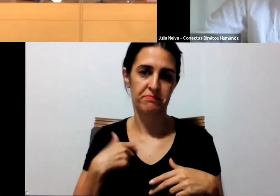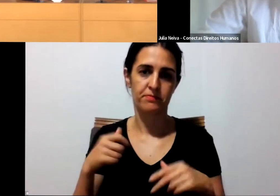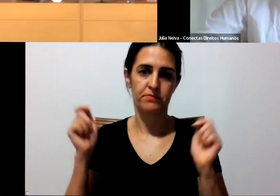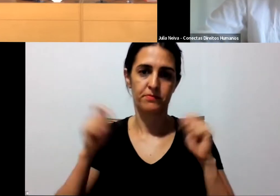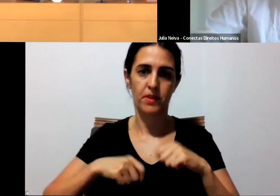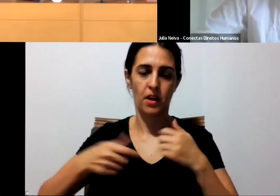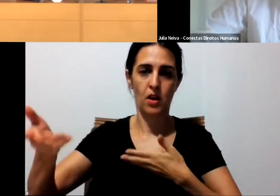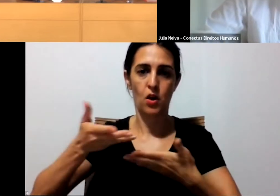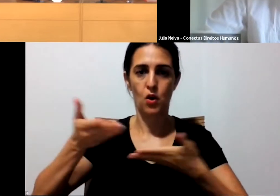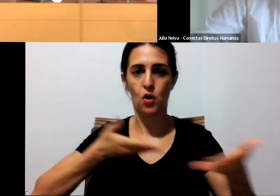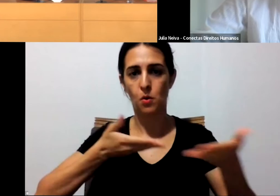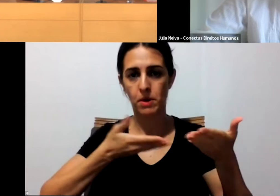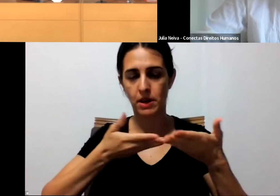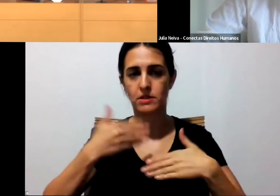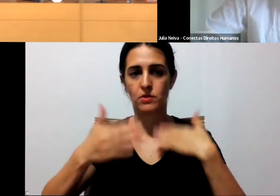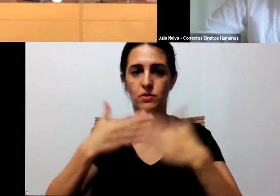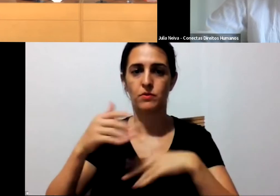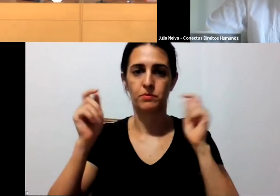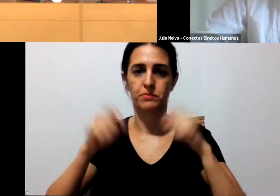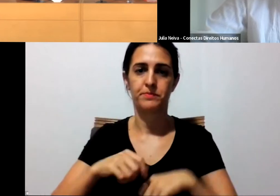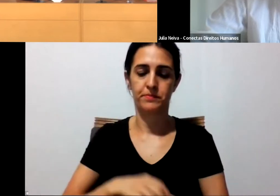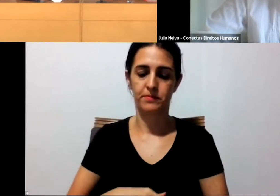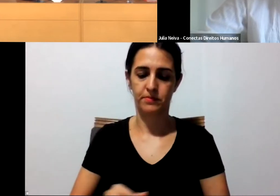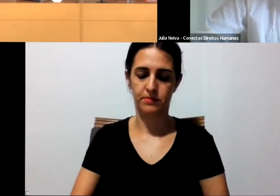reasons that just mentioned.